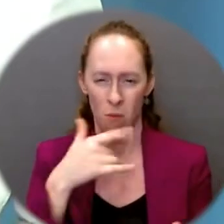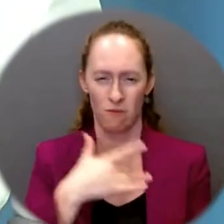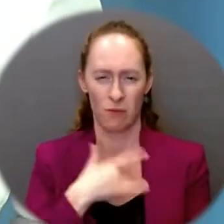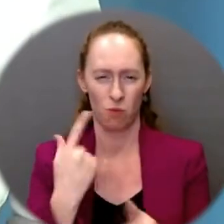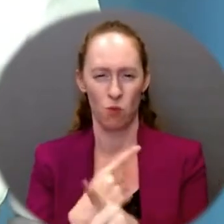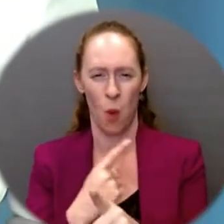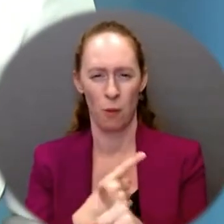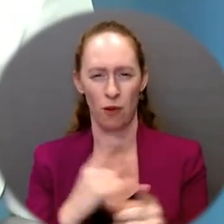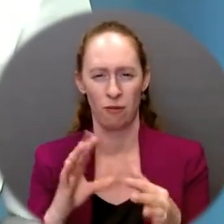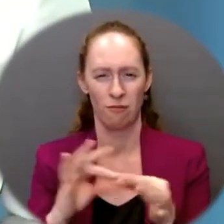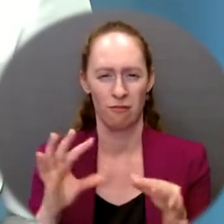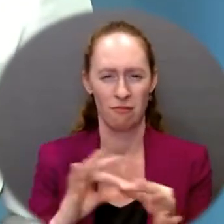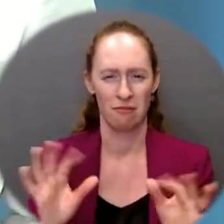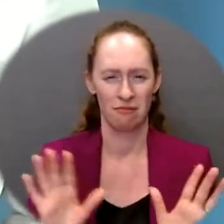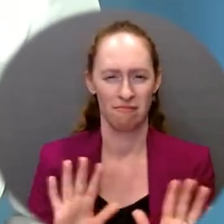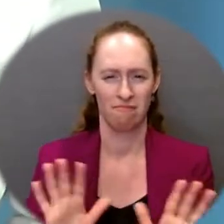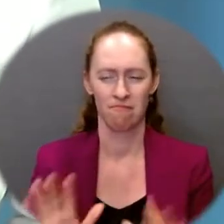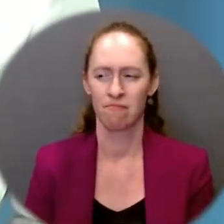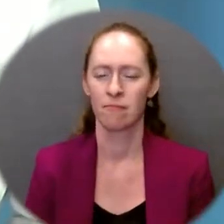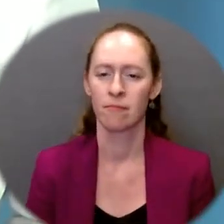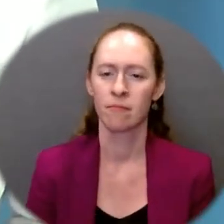What I will say about the relationship